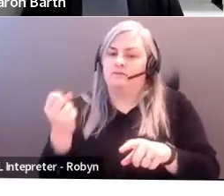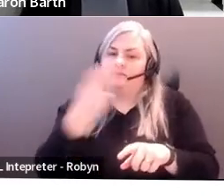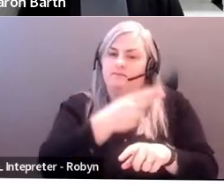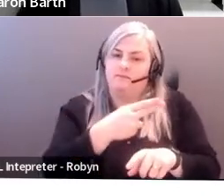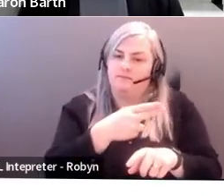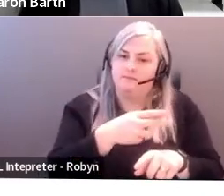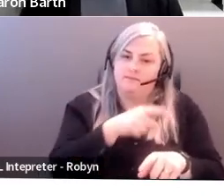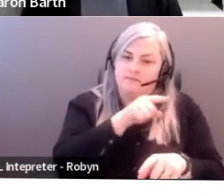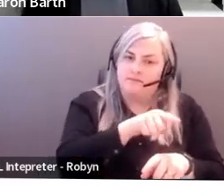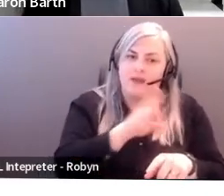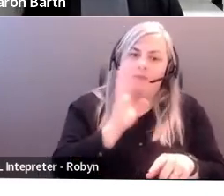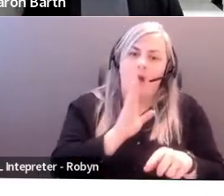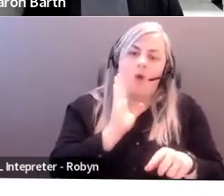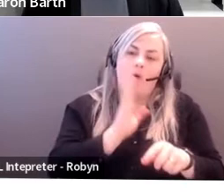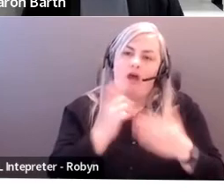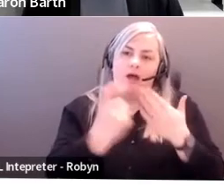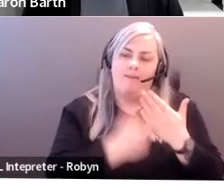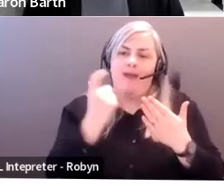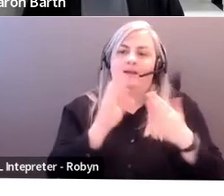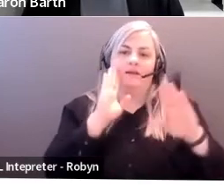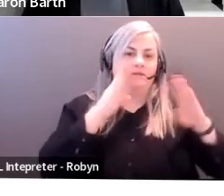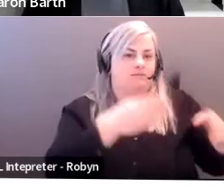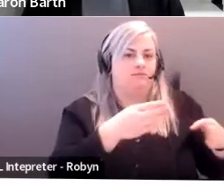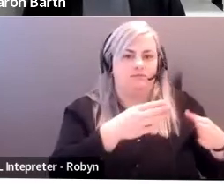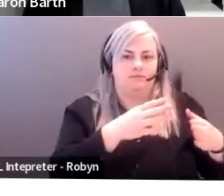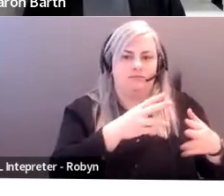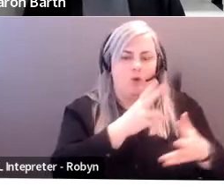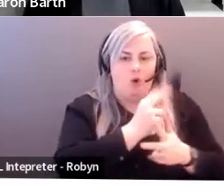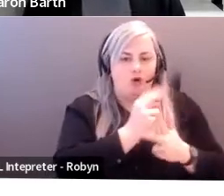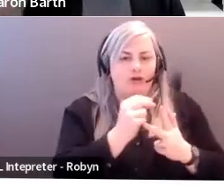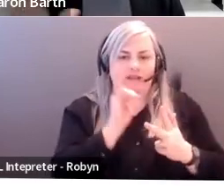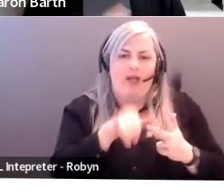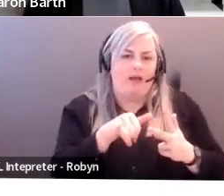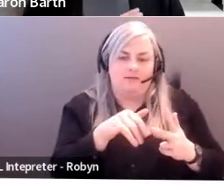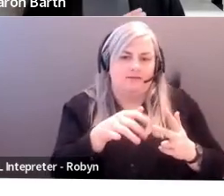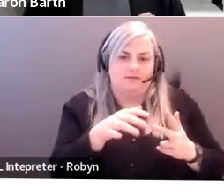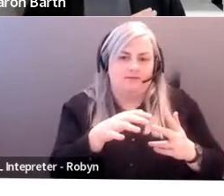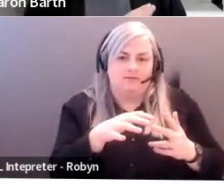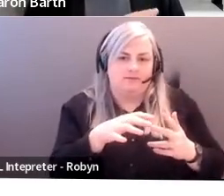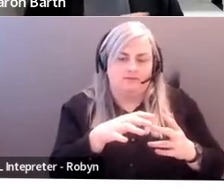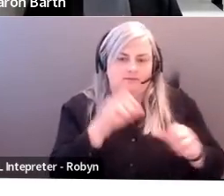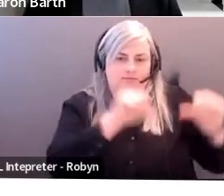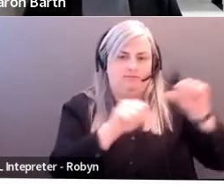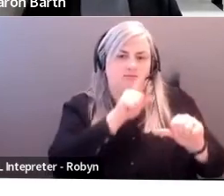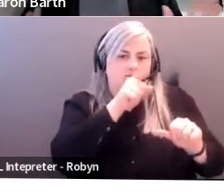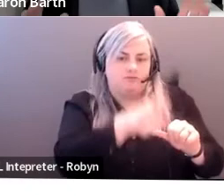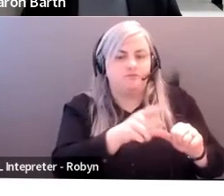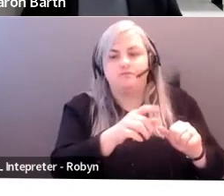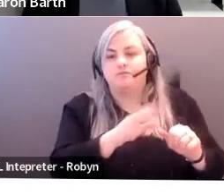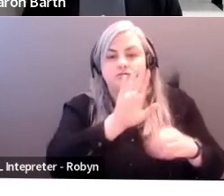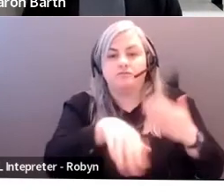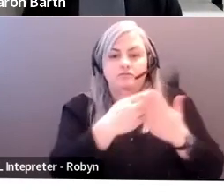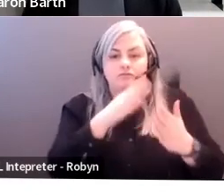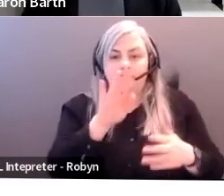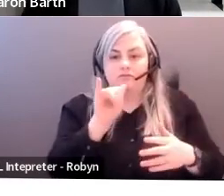you'll default to order. This is patently true. Like that, all of these biases are going